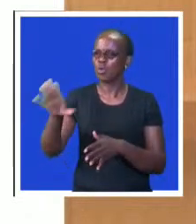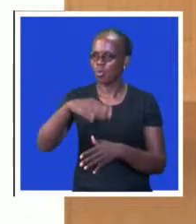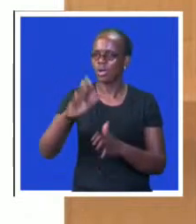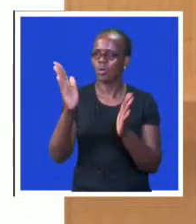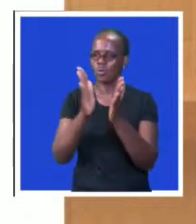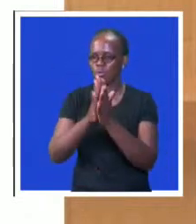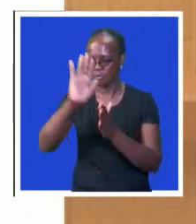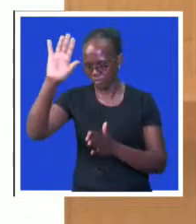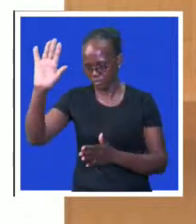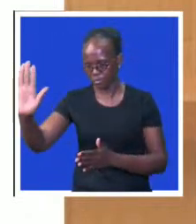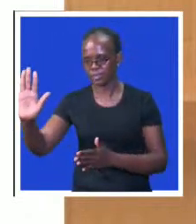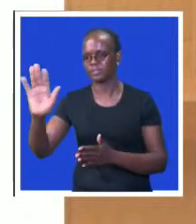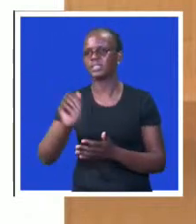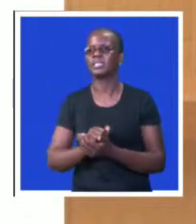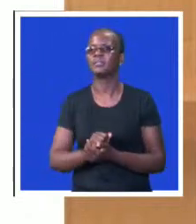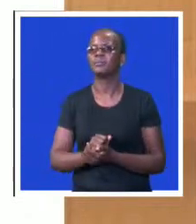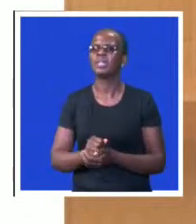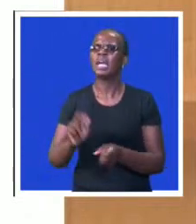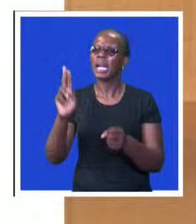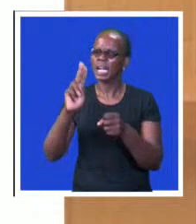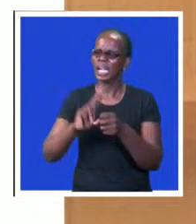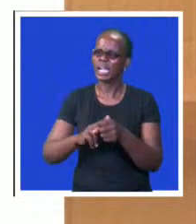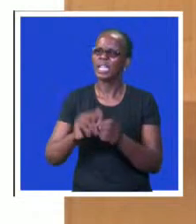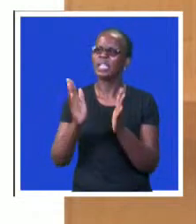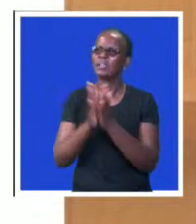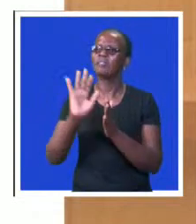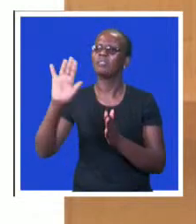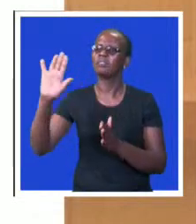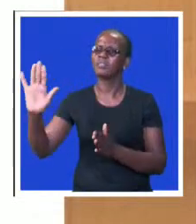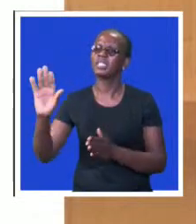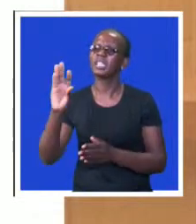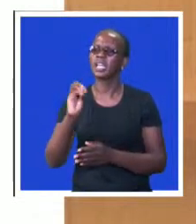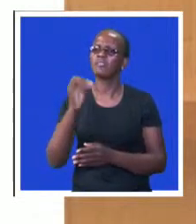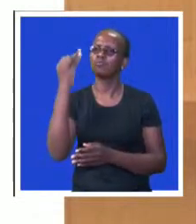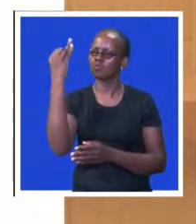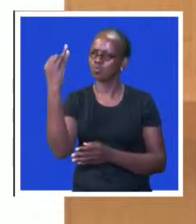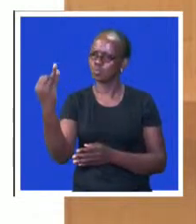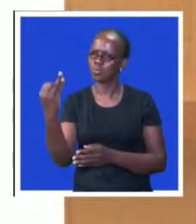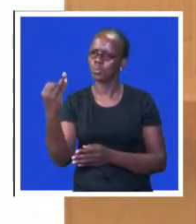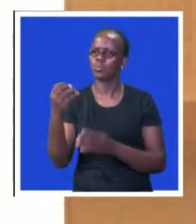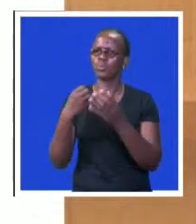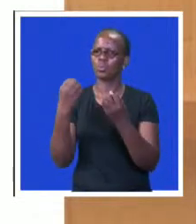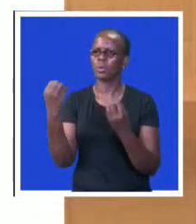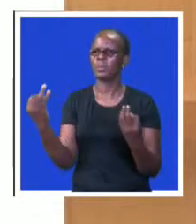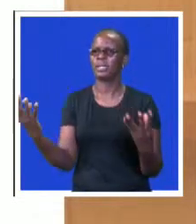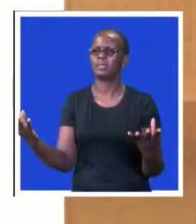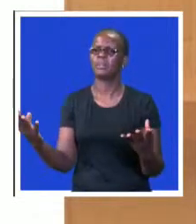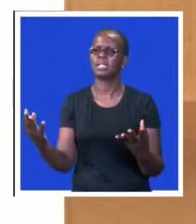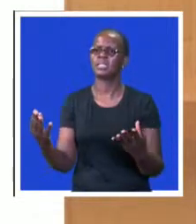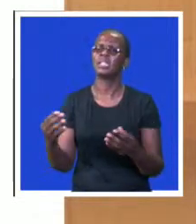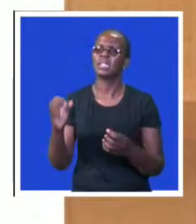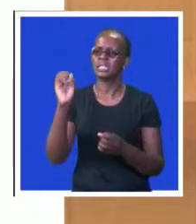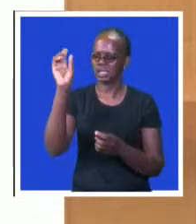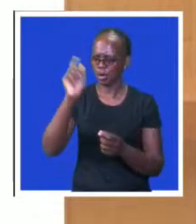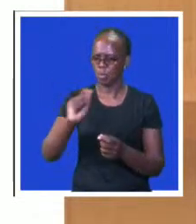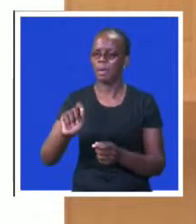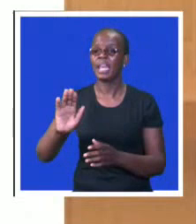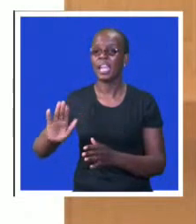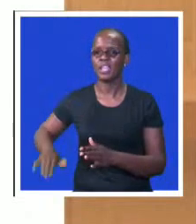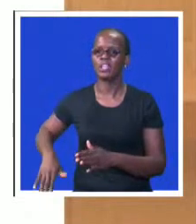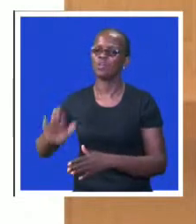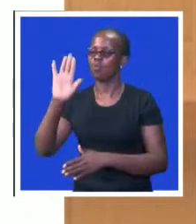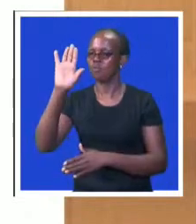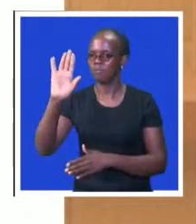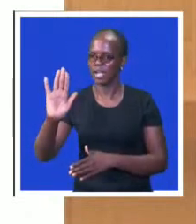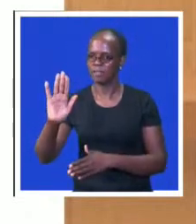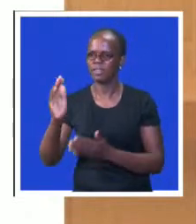15. Again, 15 is a 2-digit number, so we need to place 1, which is 5.